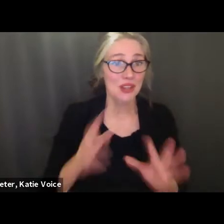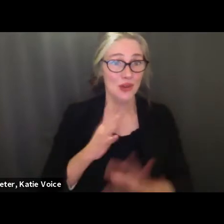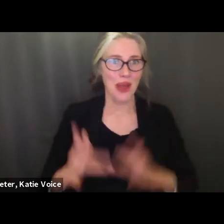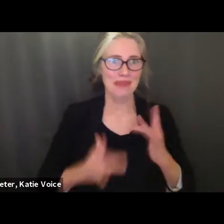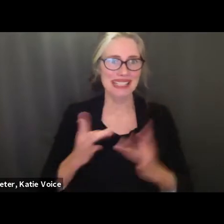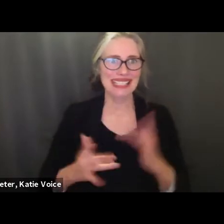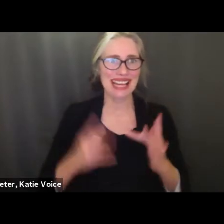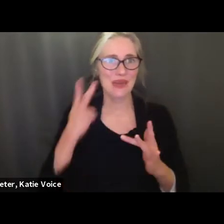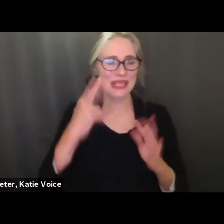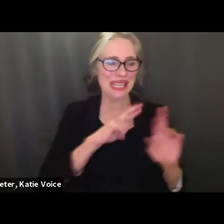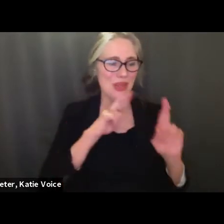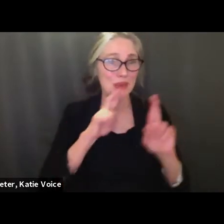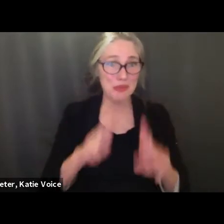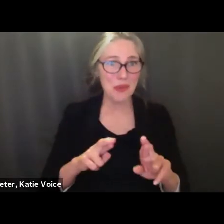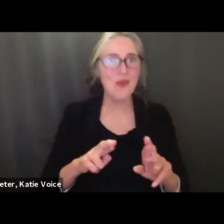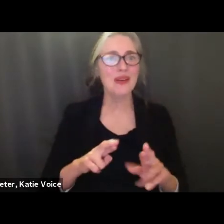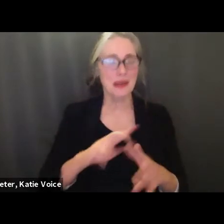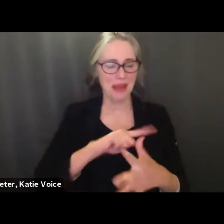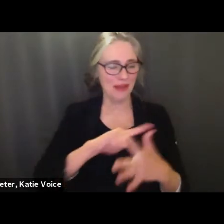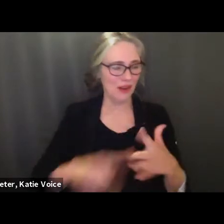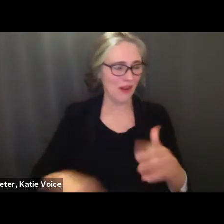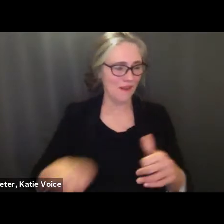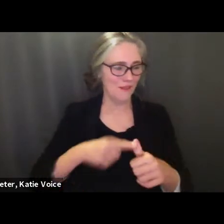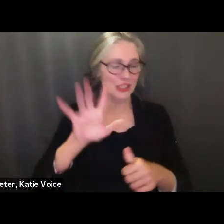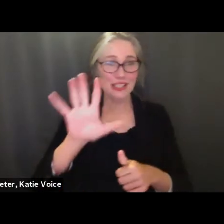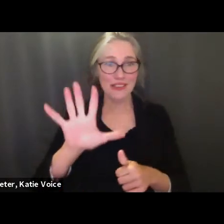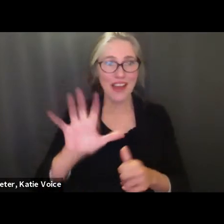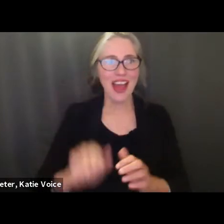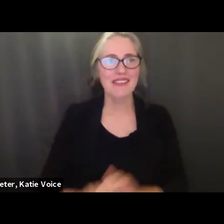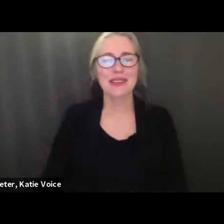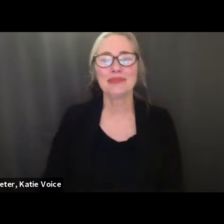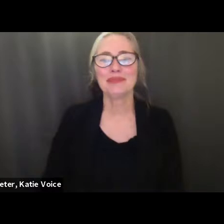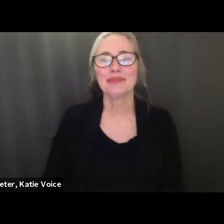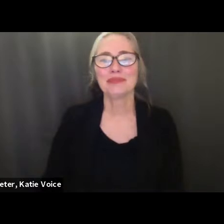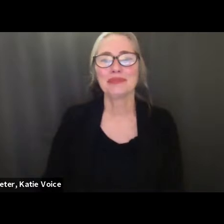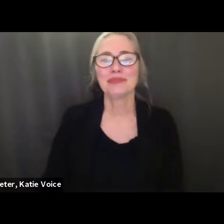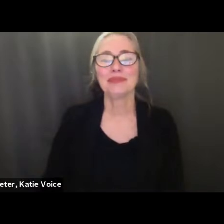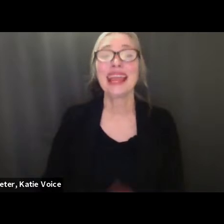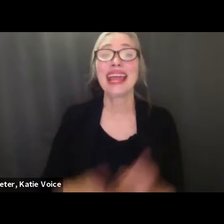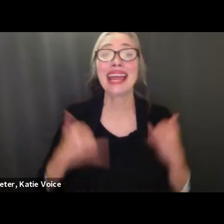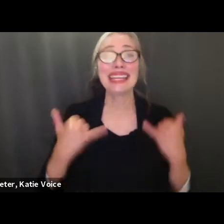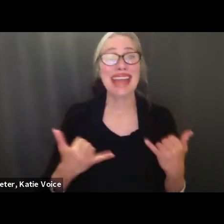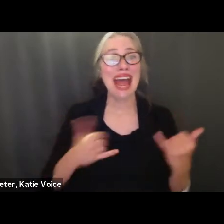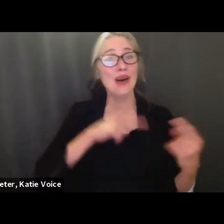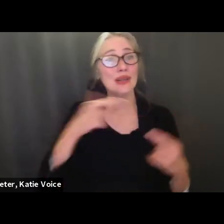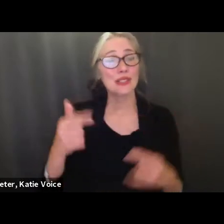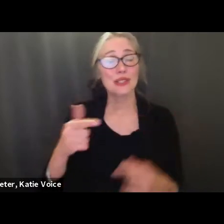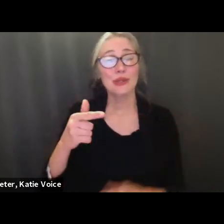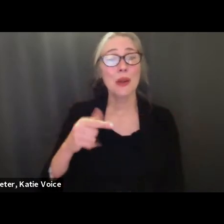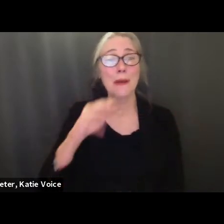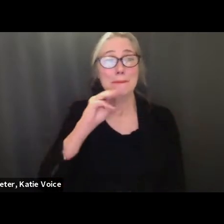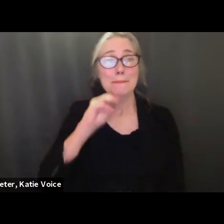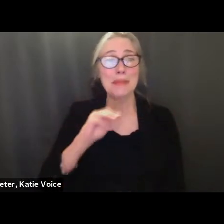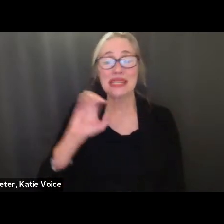forth, and I'm looking forward to hearing it. With that, I'll turn it over to Ms. Escobedo and Ms. Loffridge.